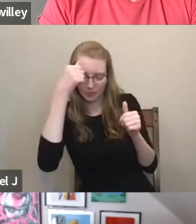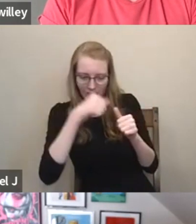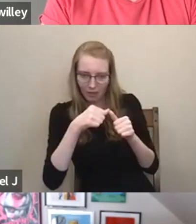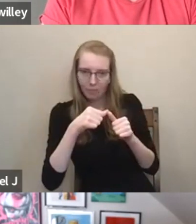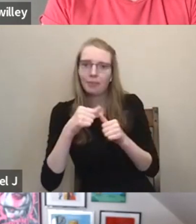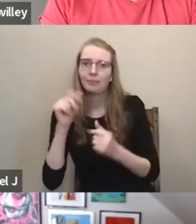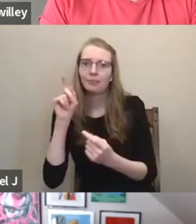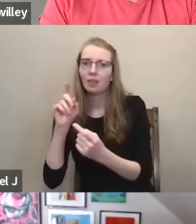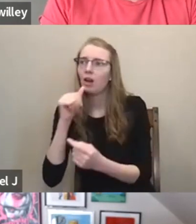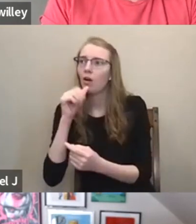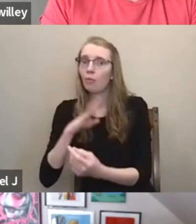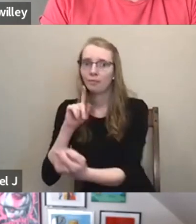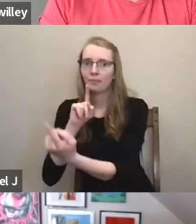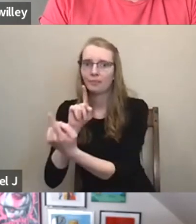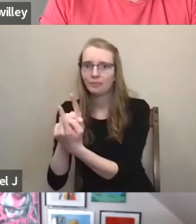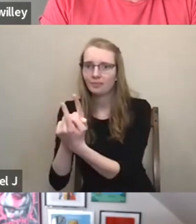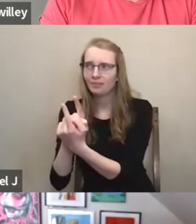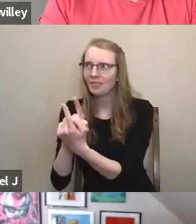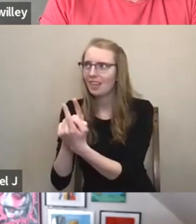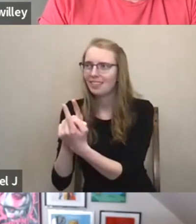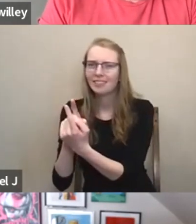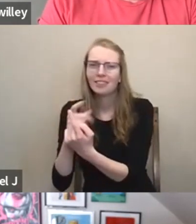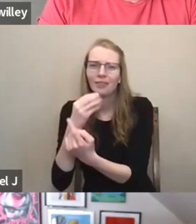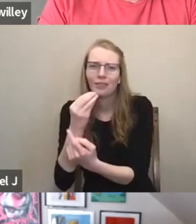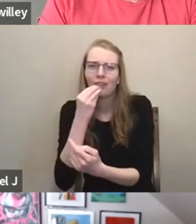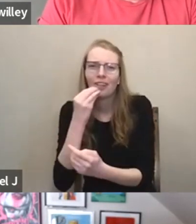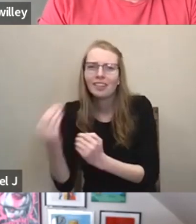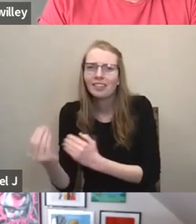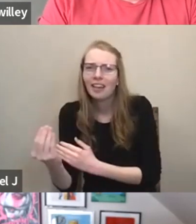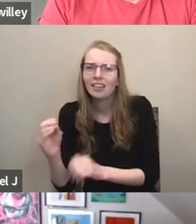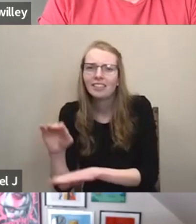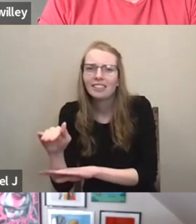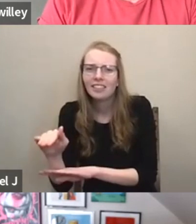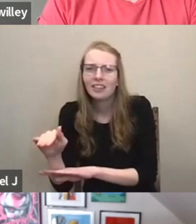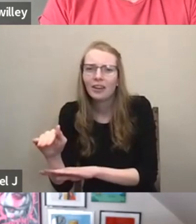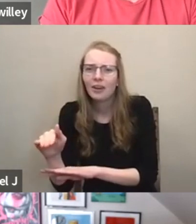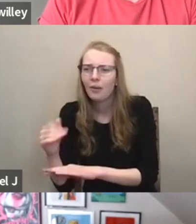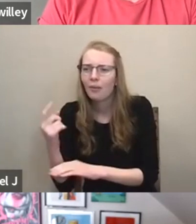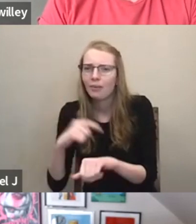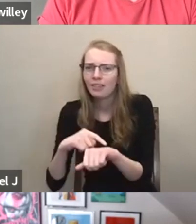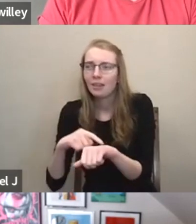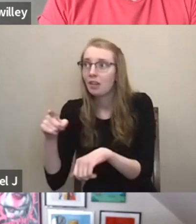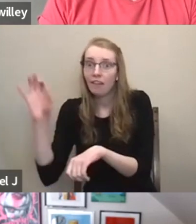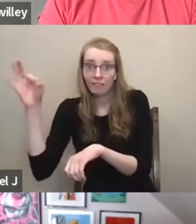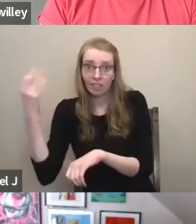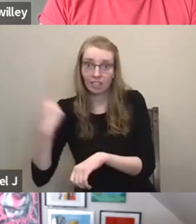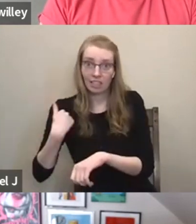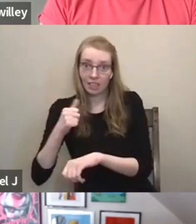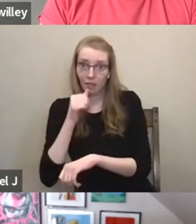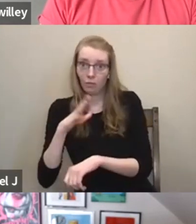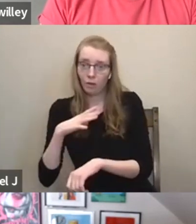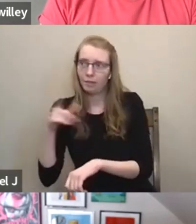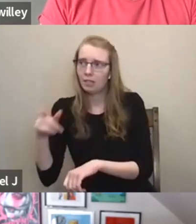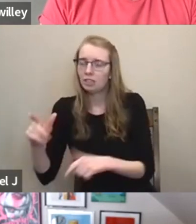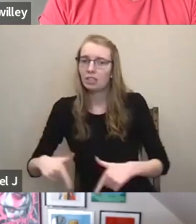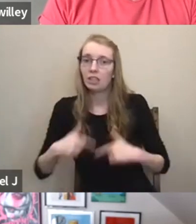who over dinner once, and she was French Canadian. She turned out she was living in Toronto. She was on the Supreme Court